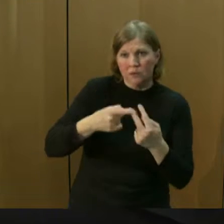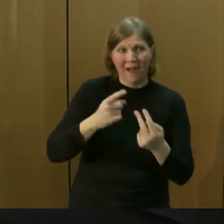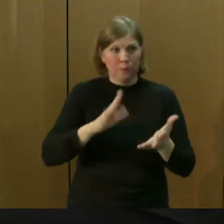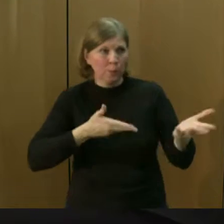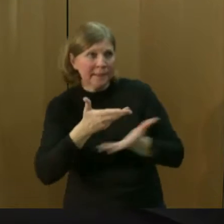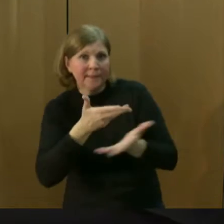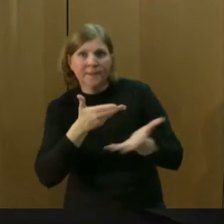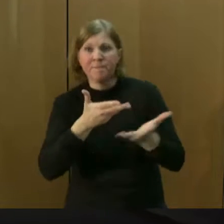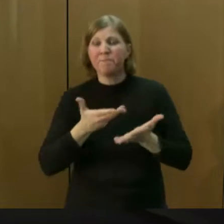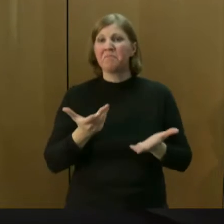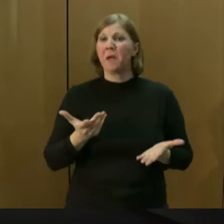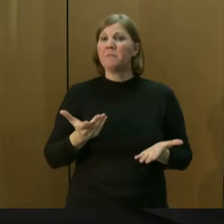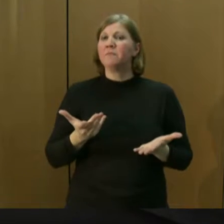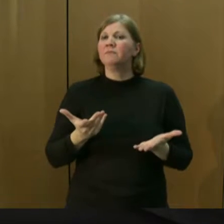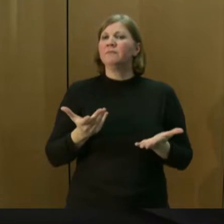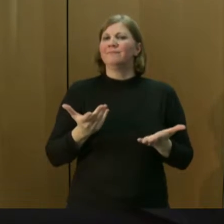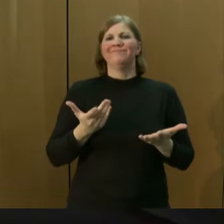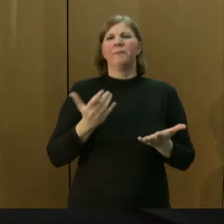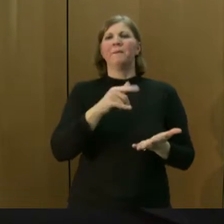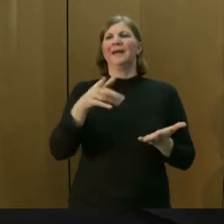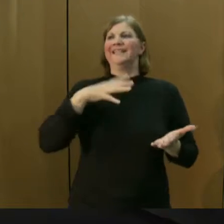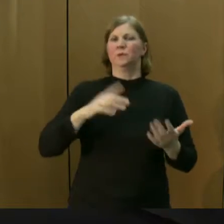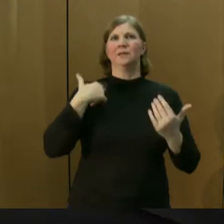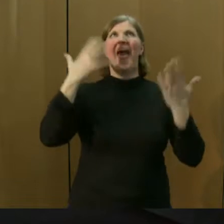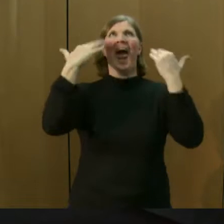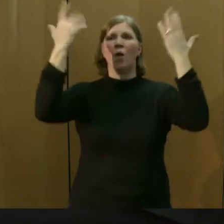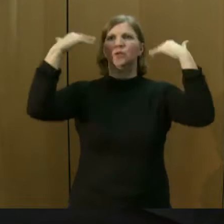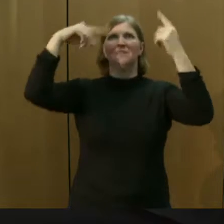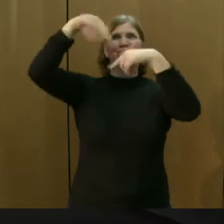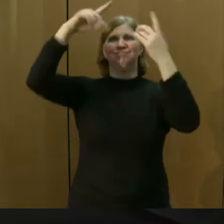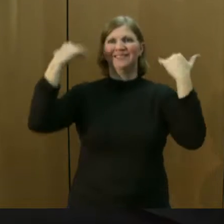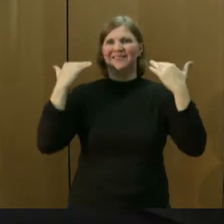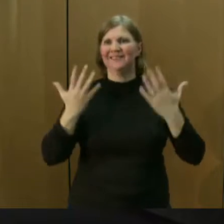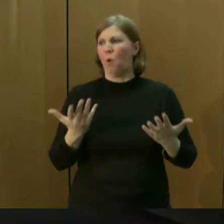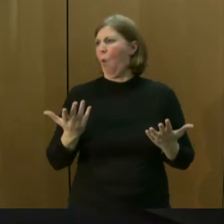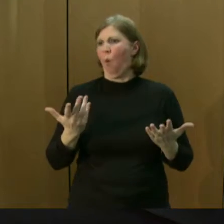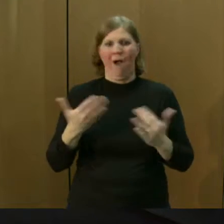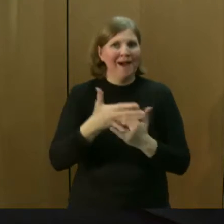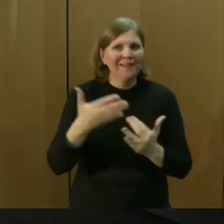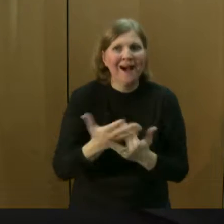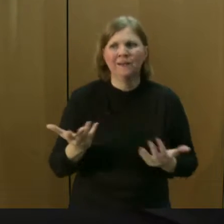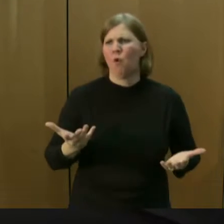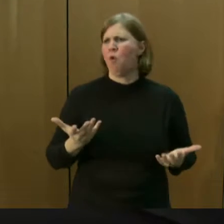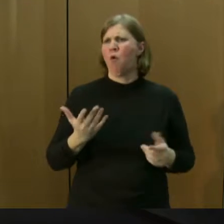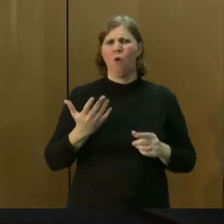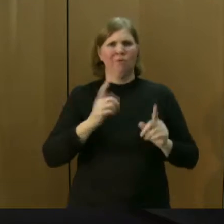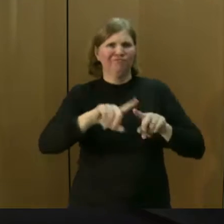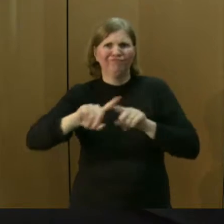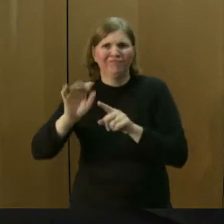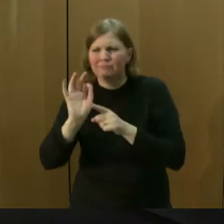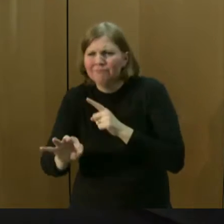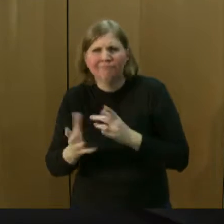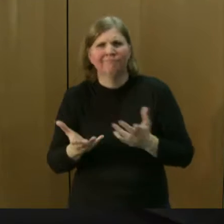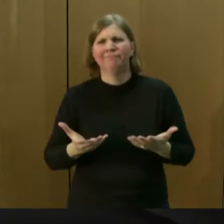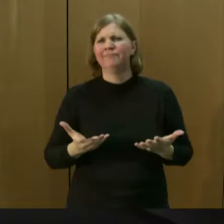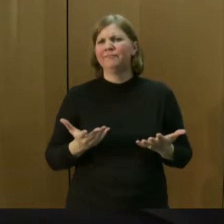access requirements or a dressing room or a very, very long piece of set that